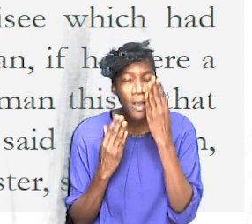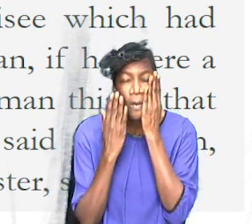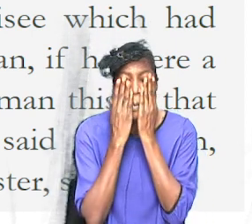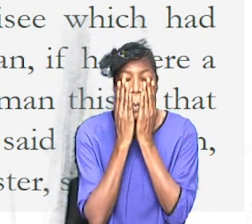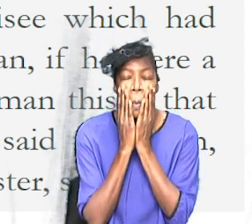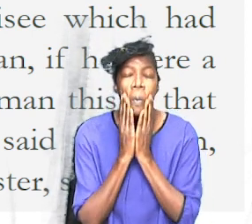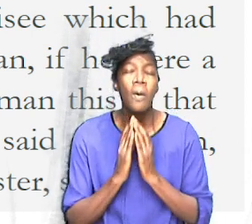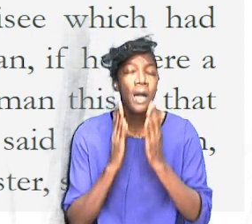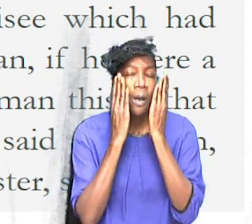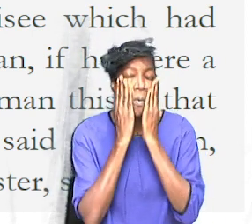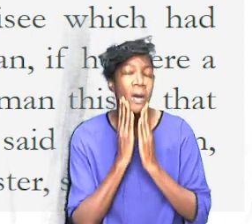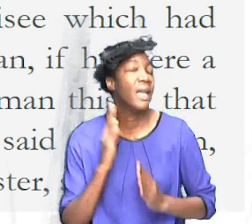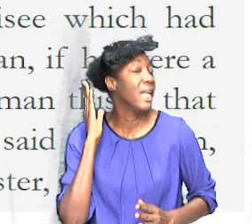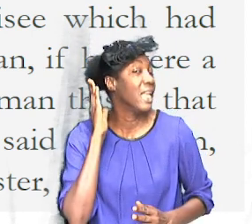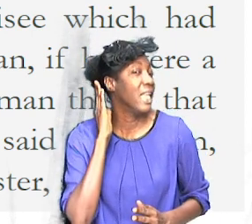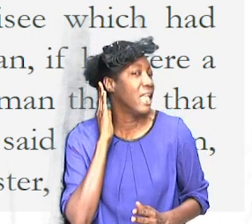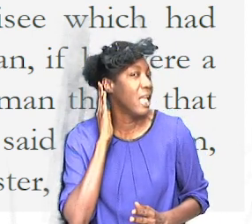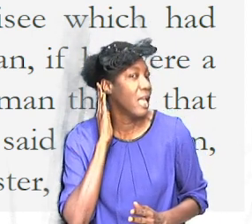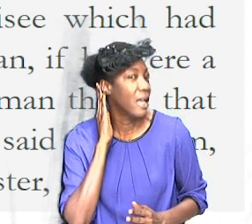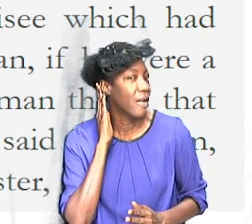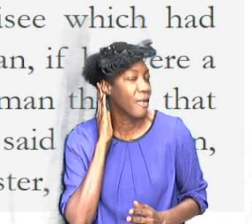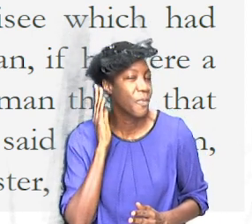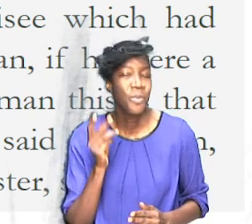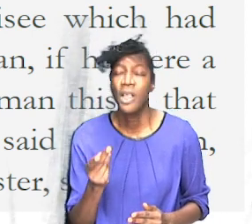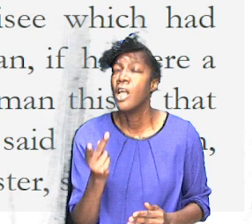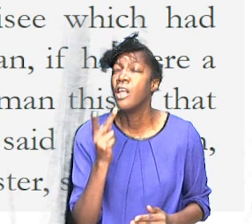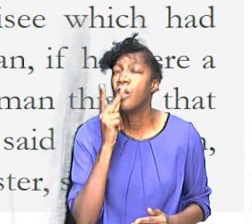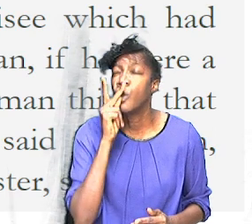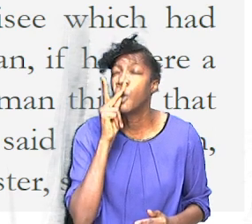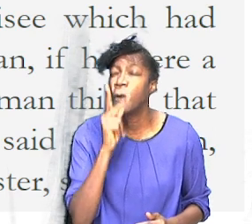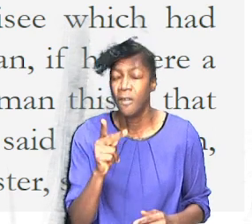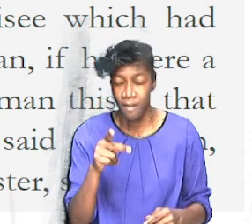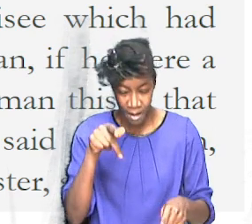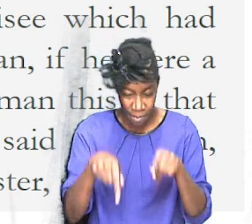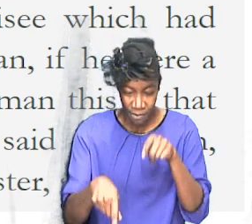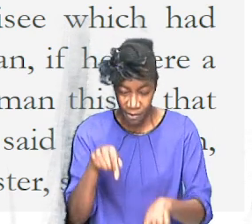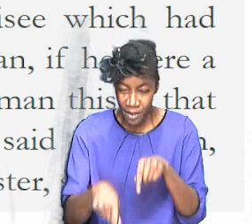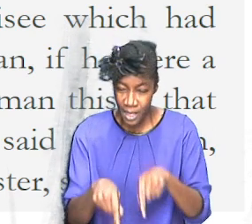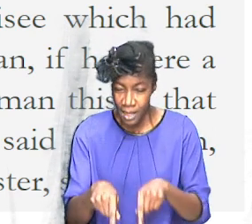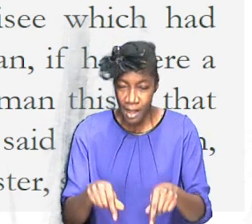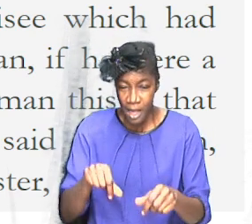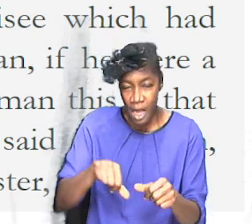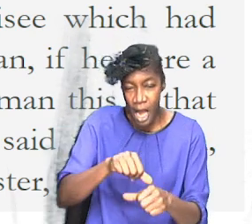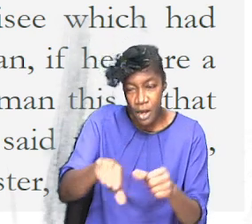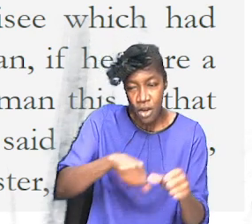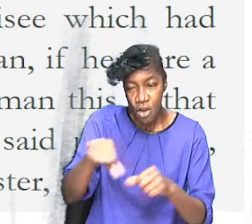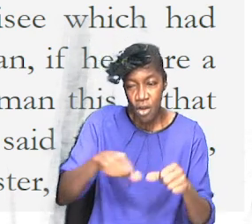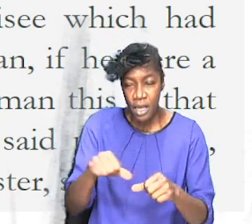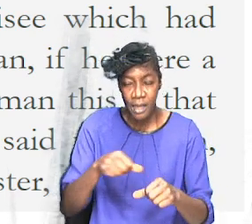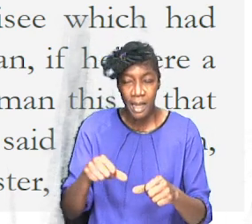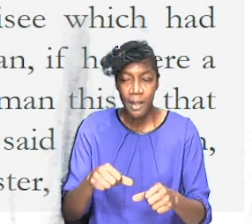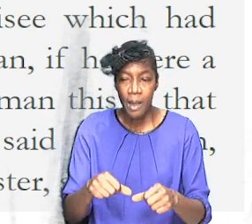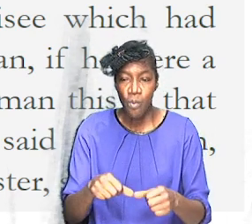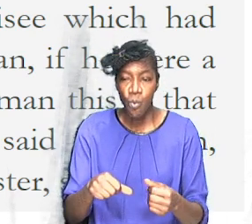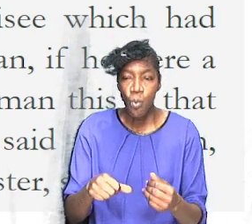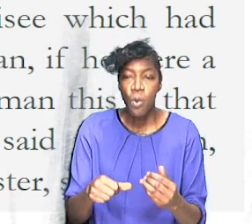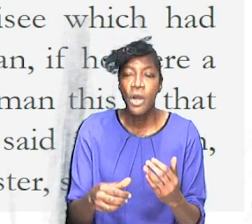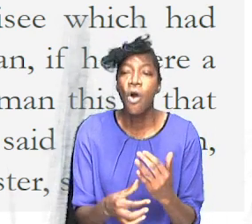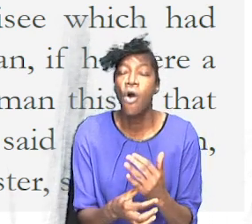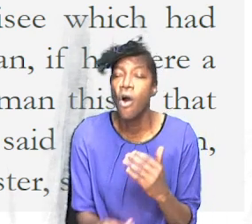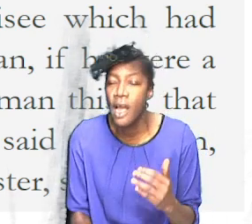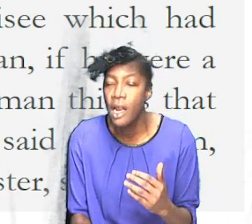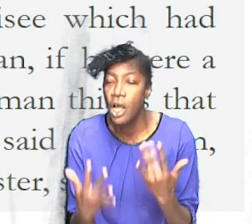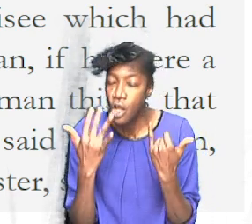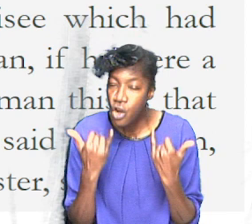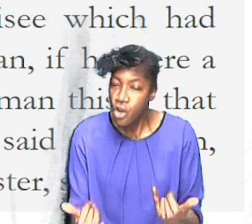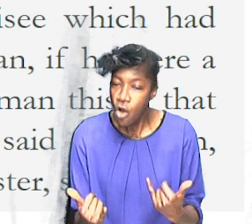the hairs of her head, and kissed his feet, and anointed them with the ointment. Now when the Pharisees